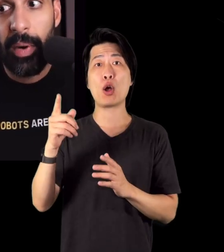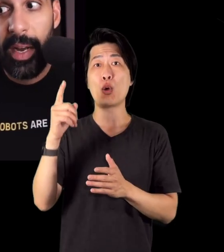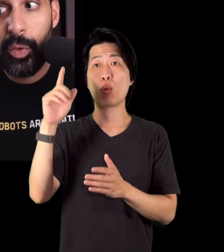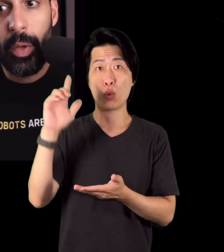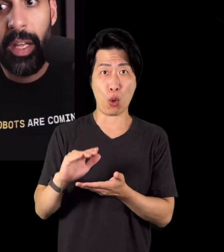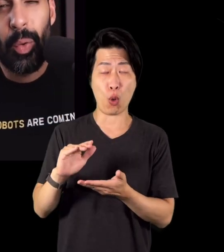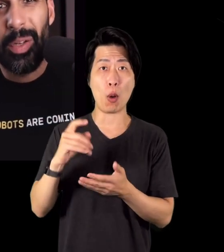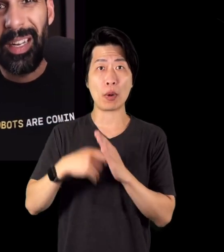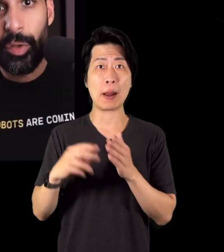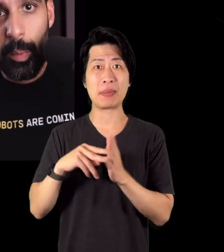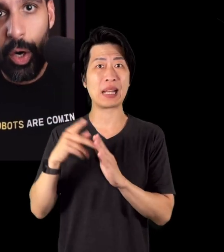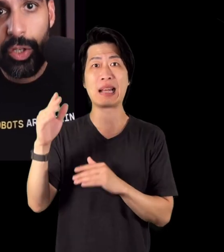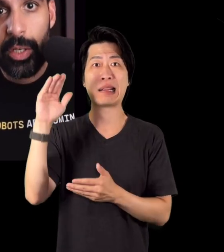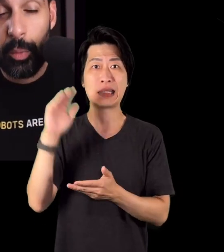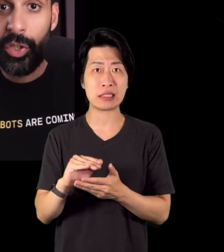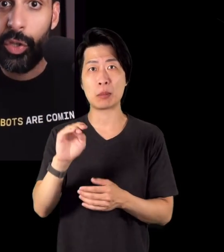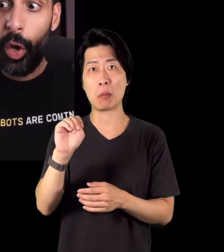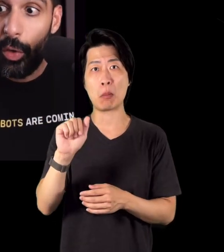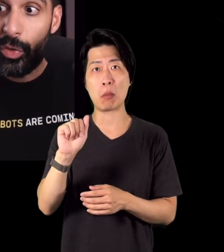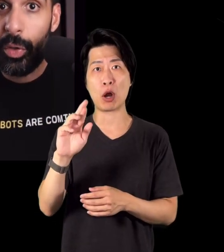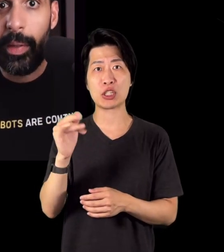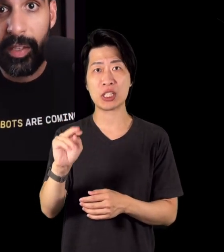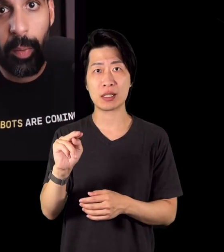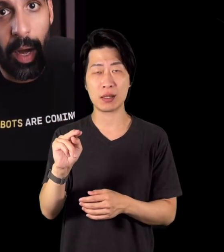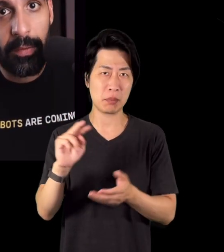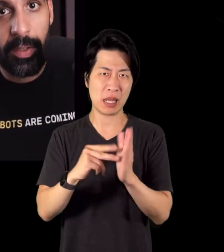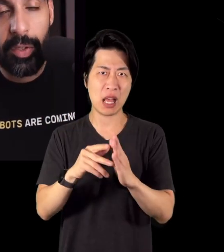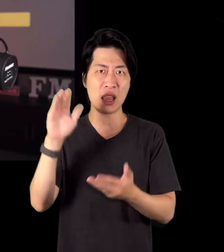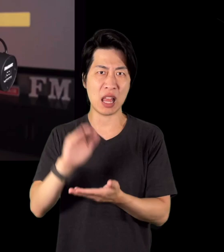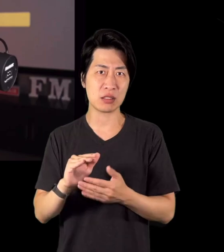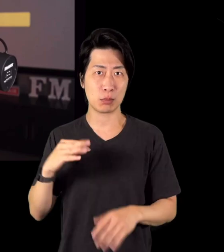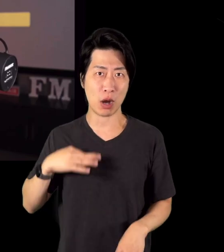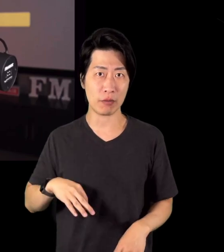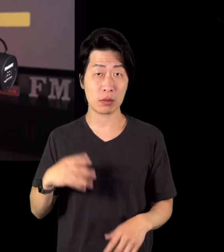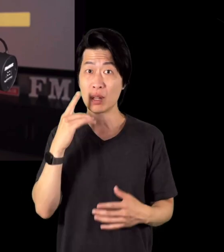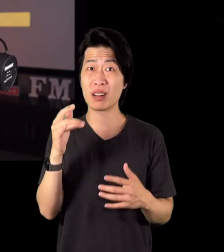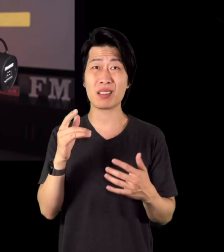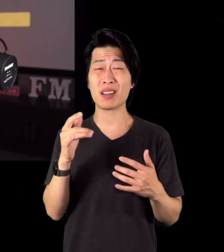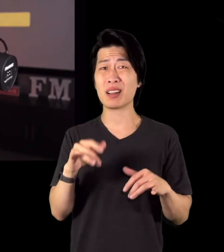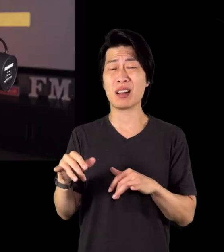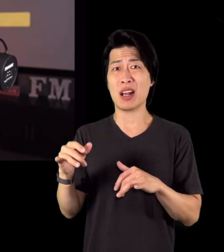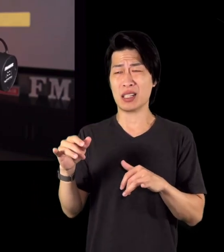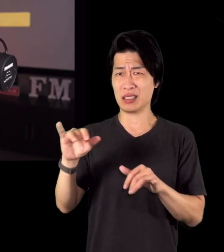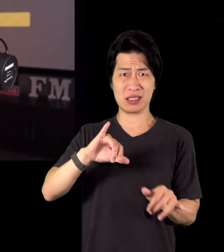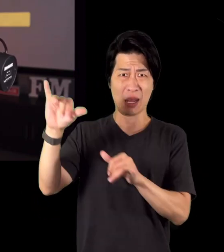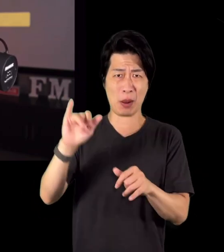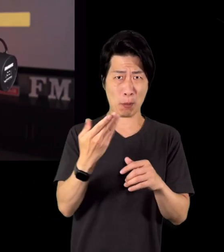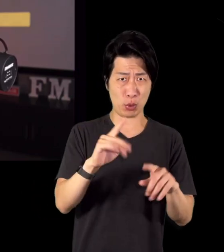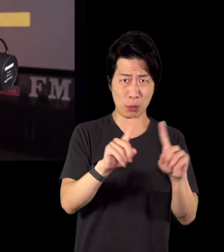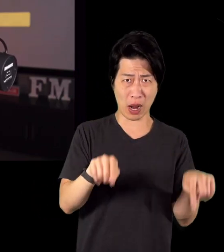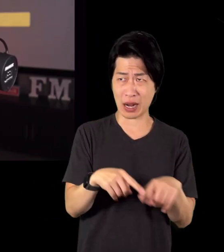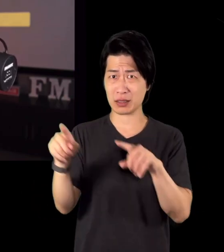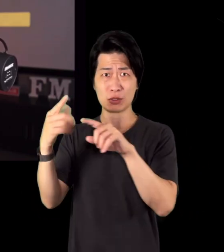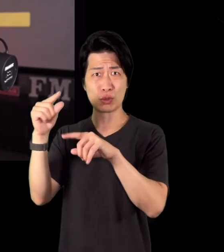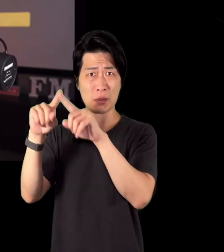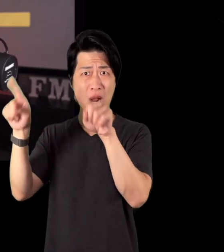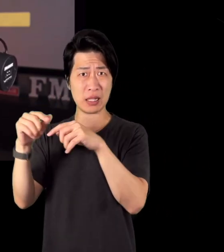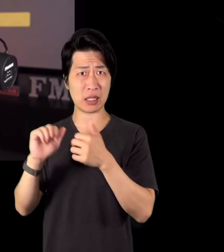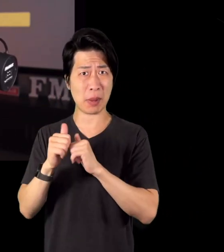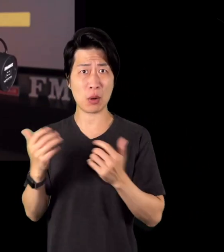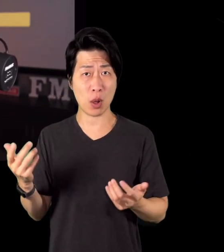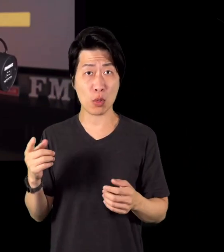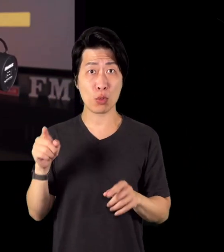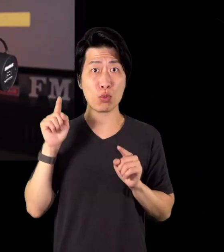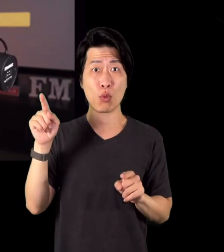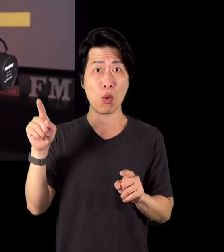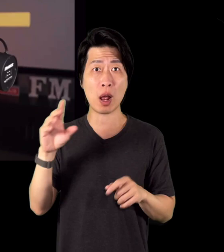lowering price will equal less margin, which is also less profits. But the common theme there for the blue box and the green box competitors is